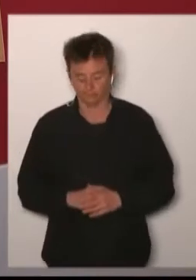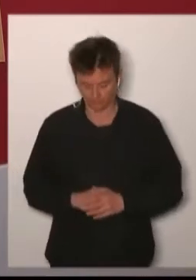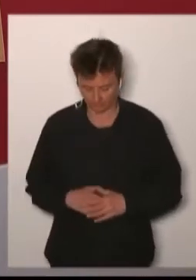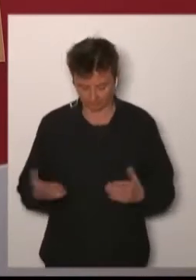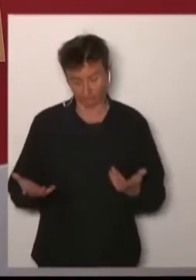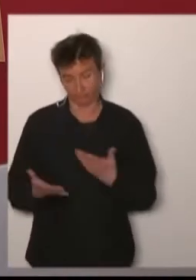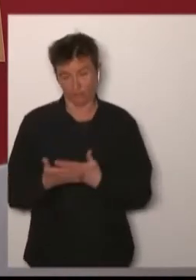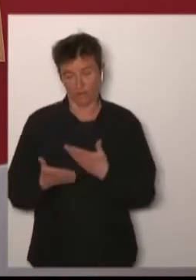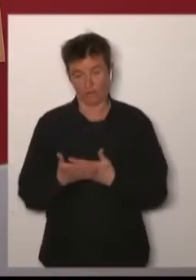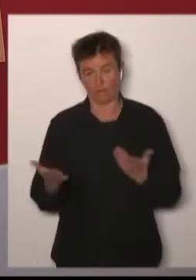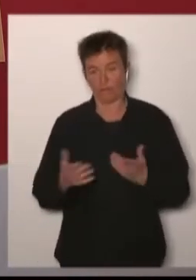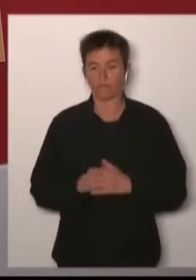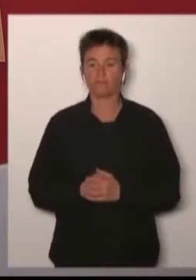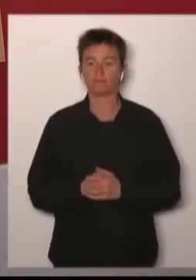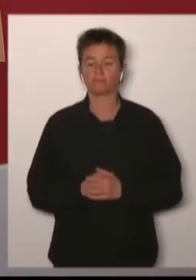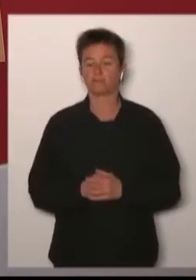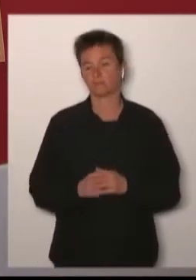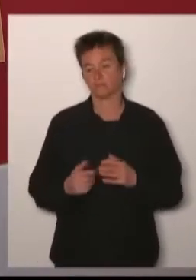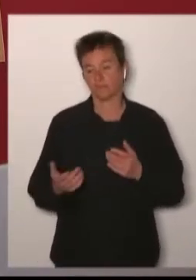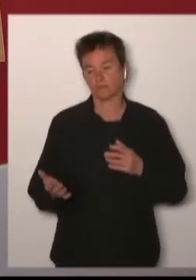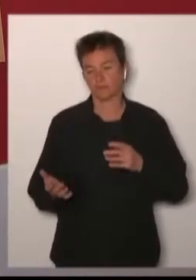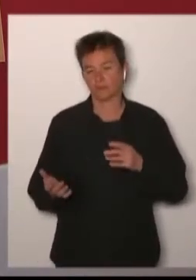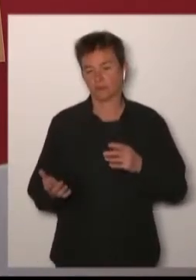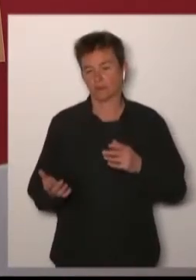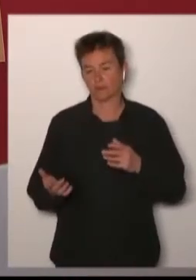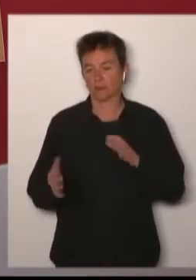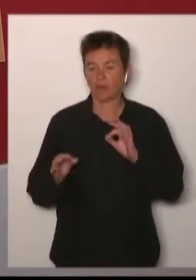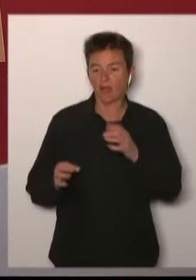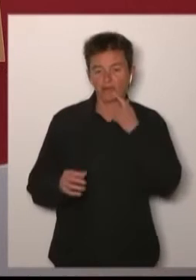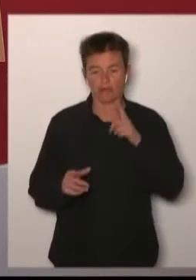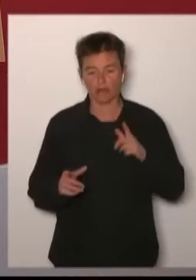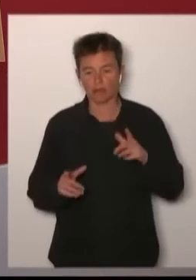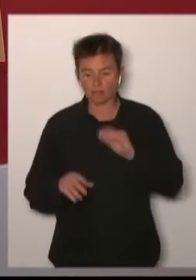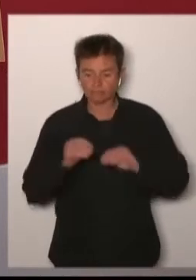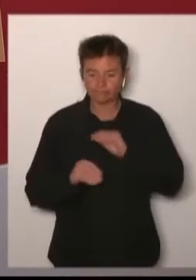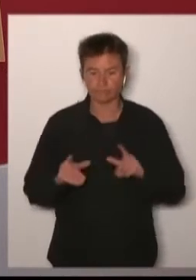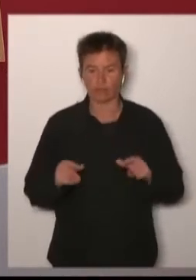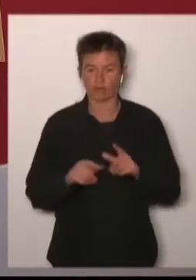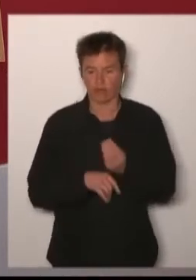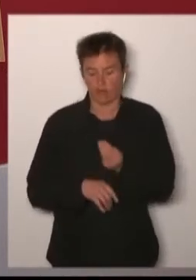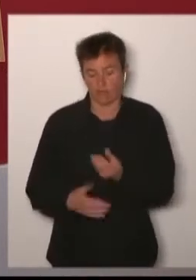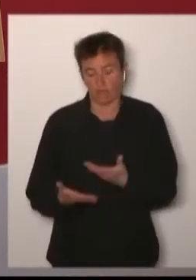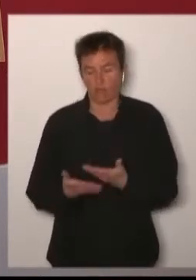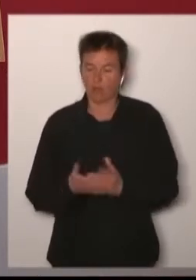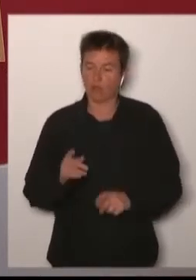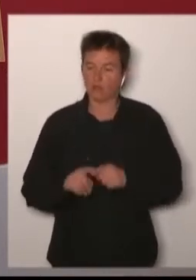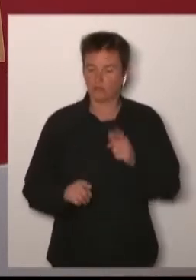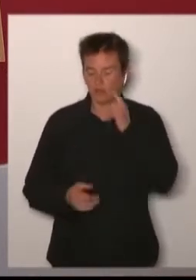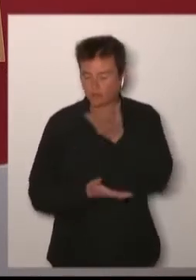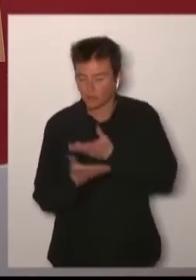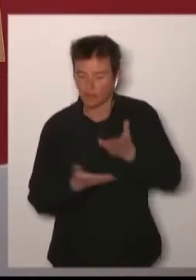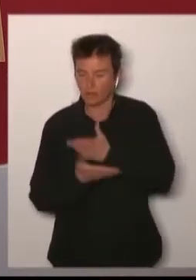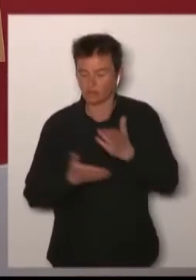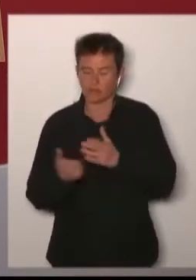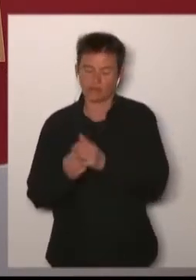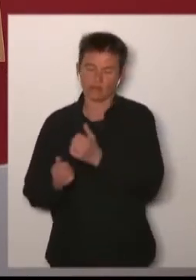for collaboration and in the stakeholder discussion, in the regulator discussion, and